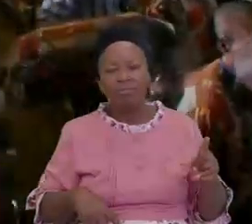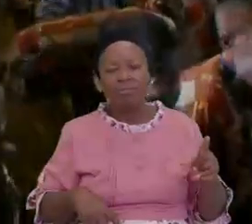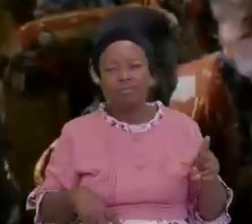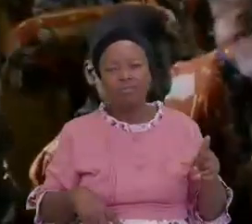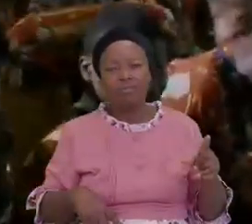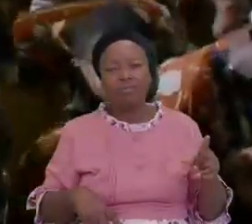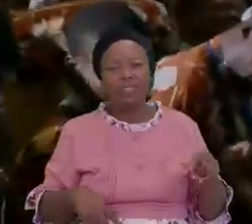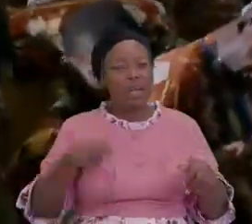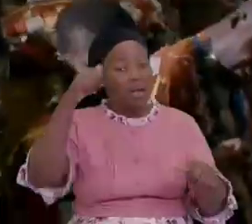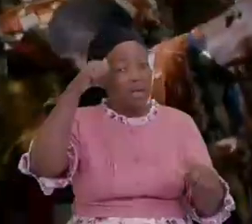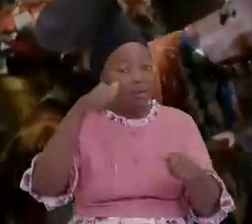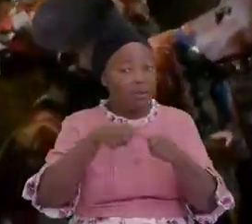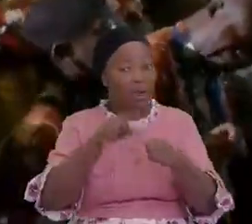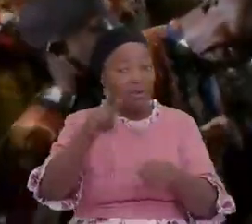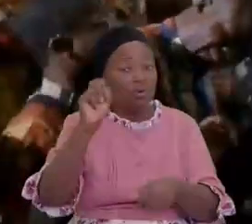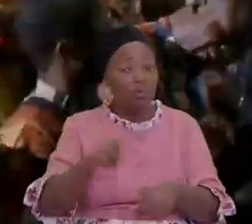Remember, you must be free.